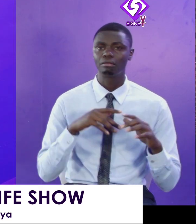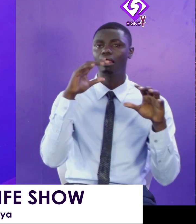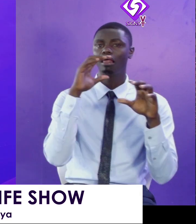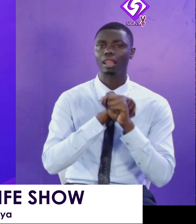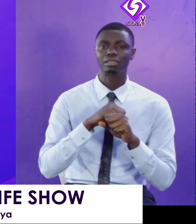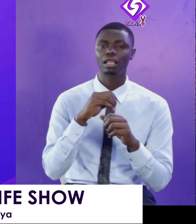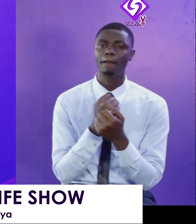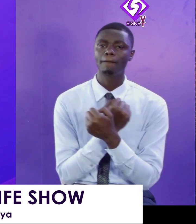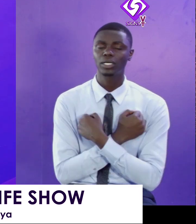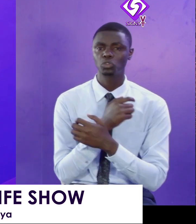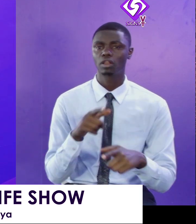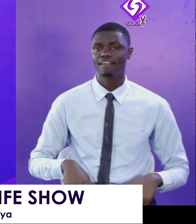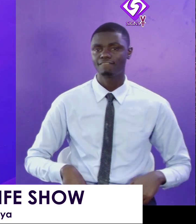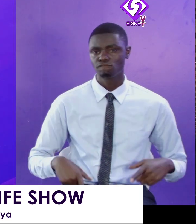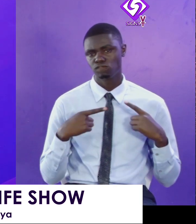life,